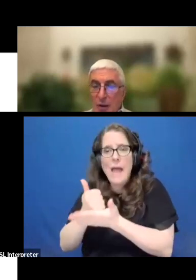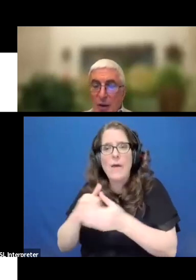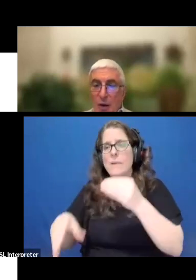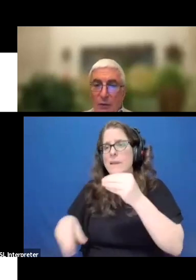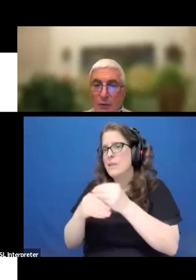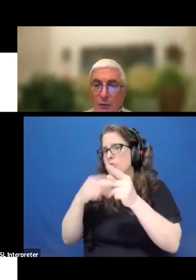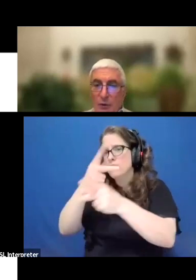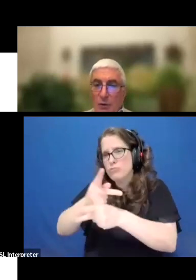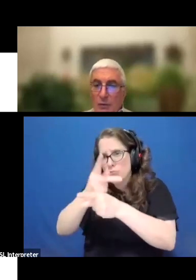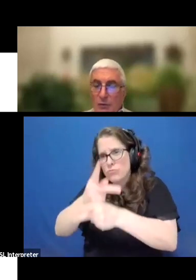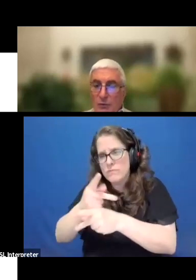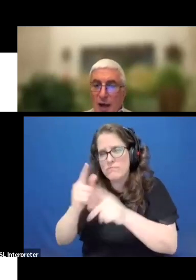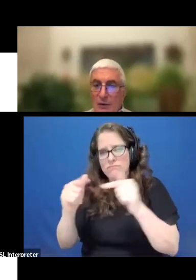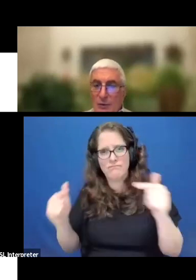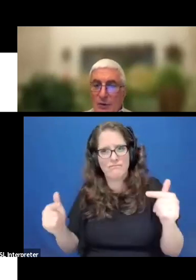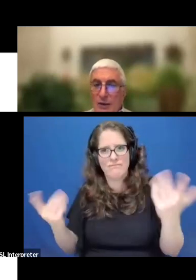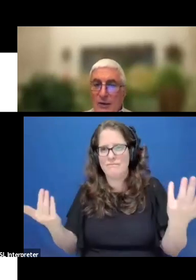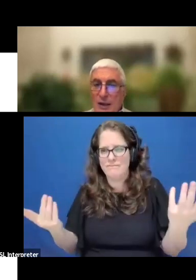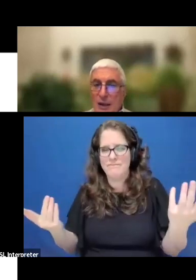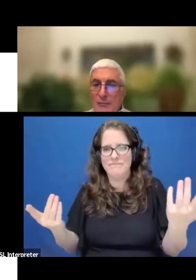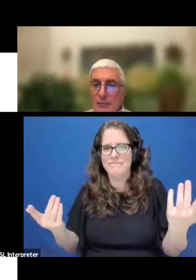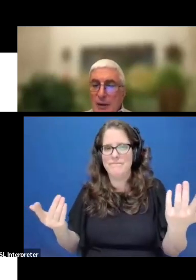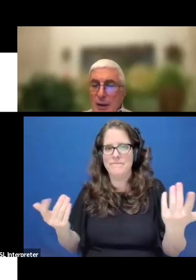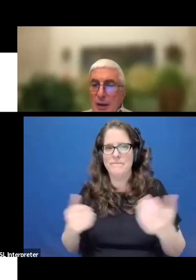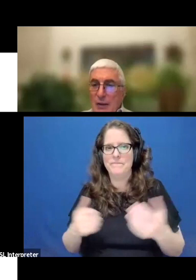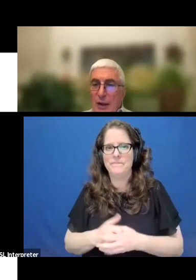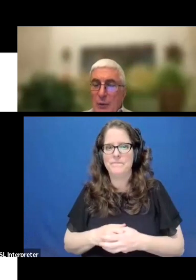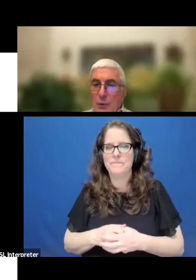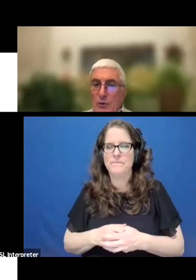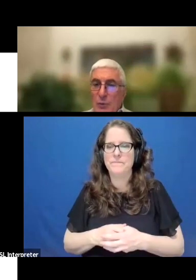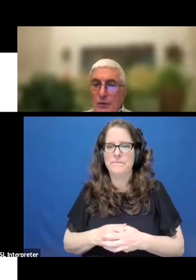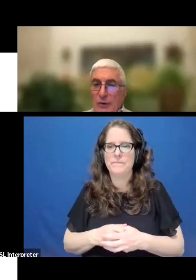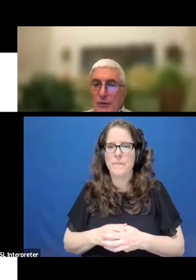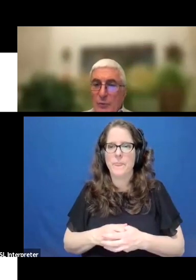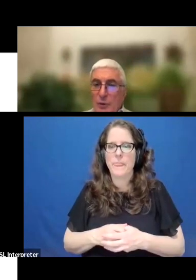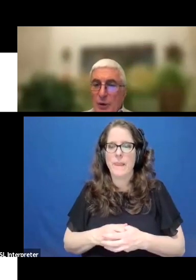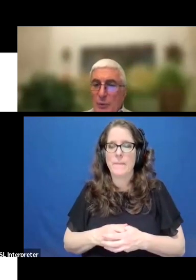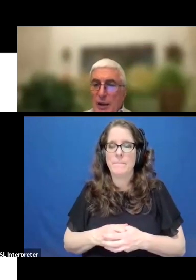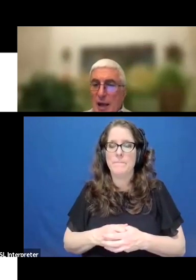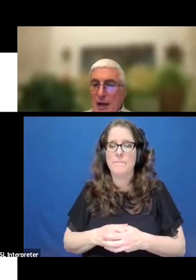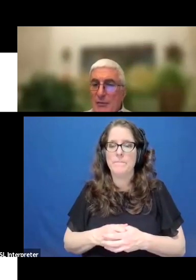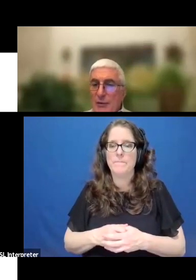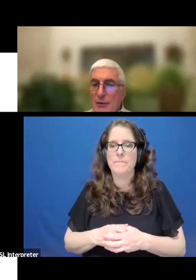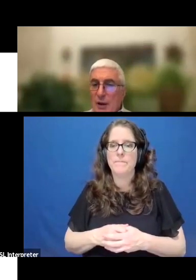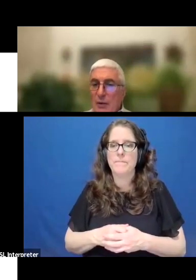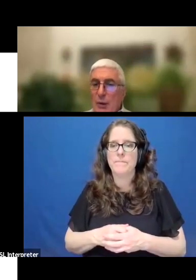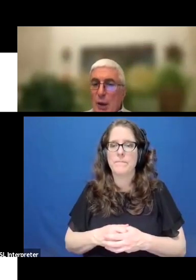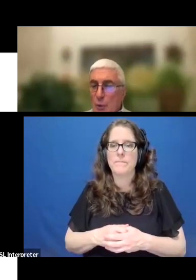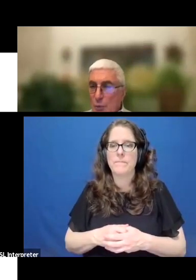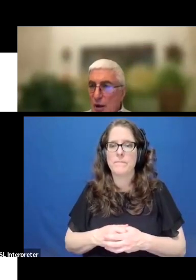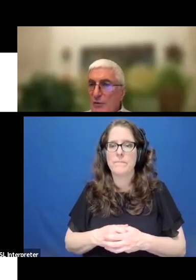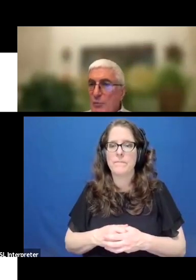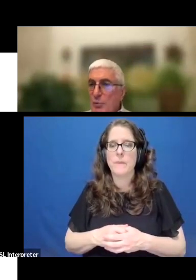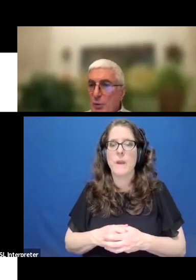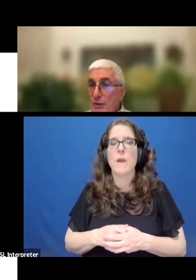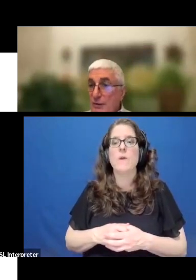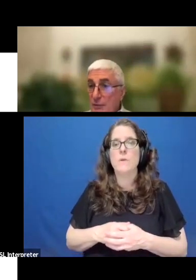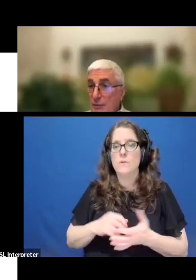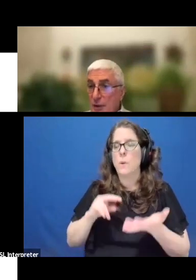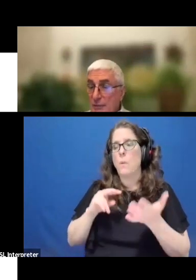job. All of those factors indicate that a worker with a disability may have a lower rate